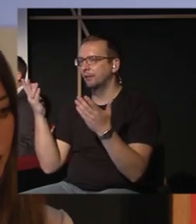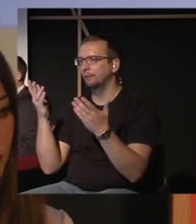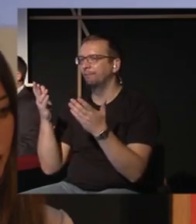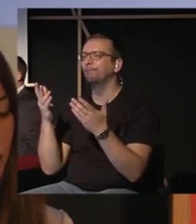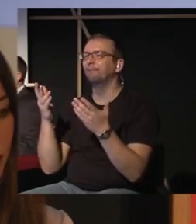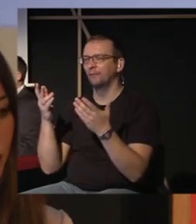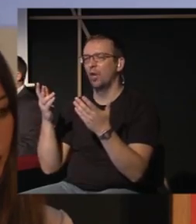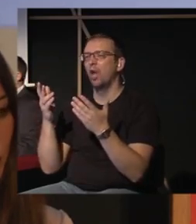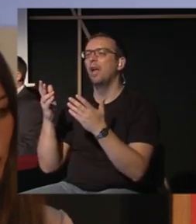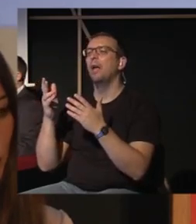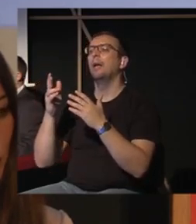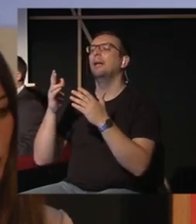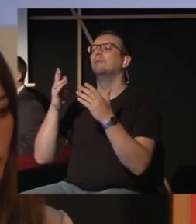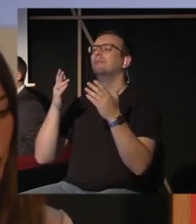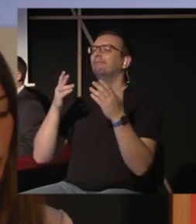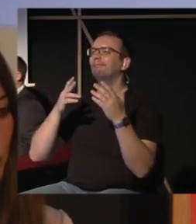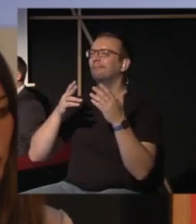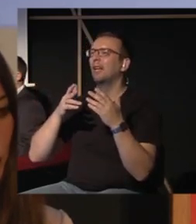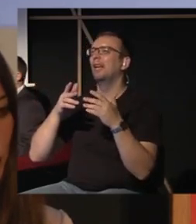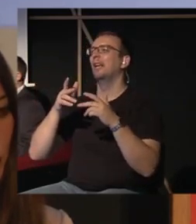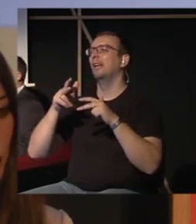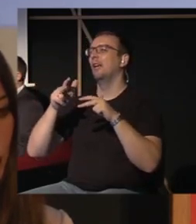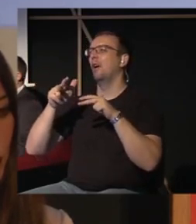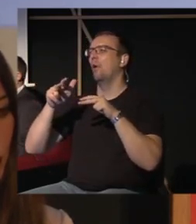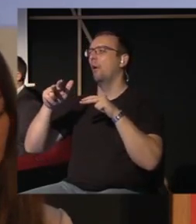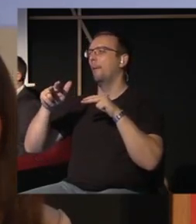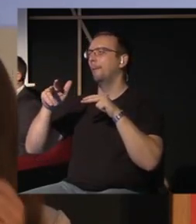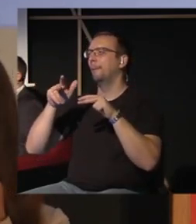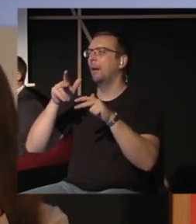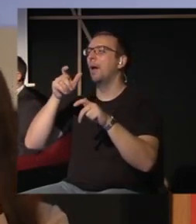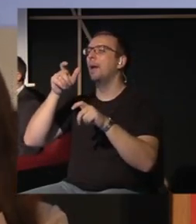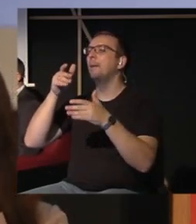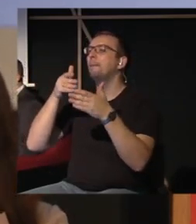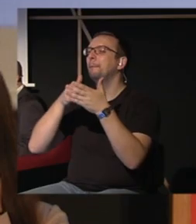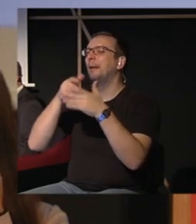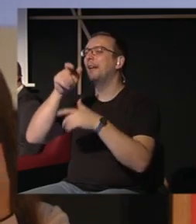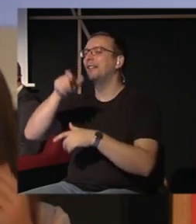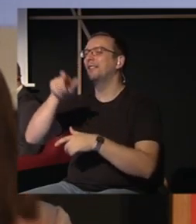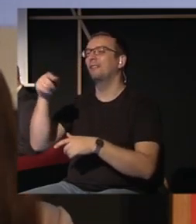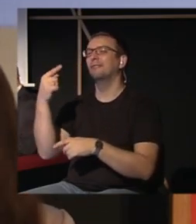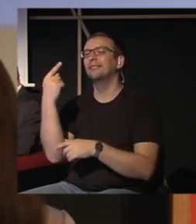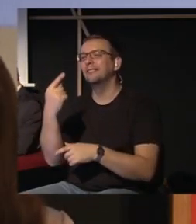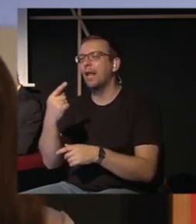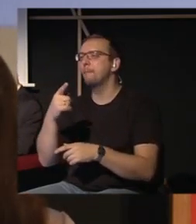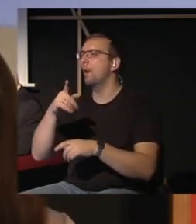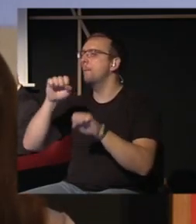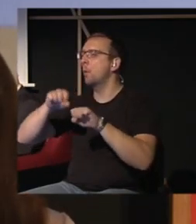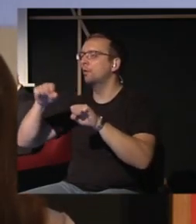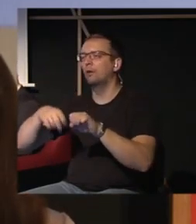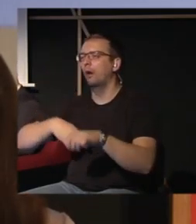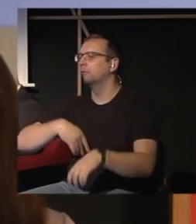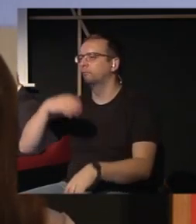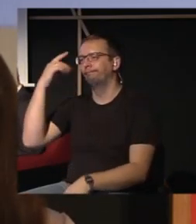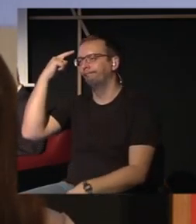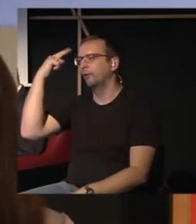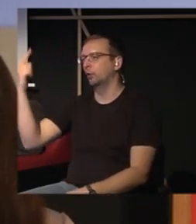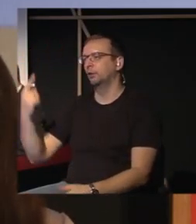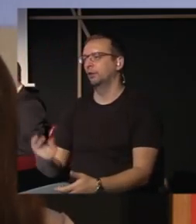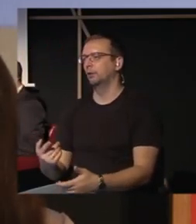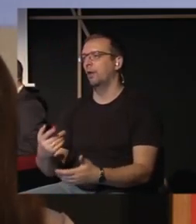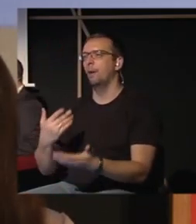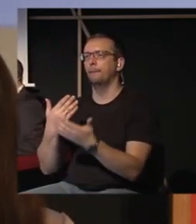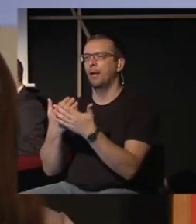they are not most of, for example, blind fans, blind and partially sighted, they are not informed, they are able to